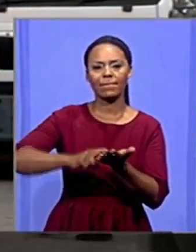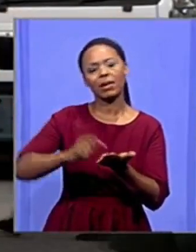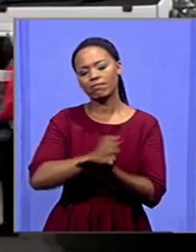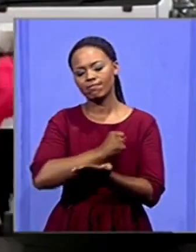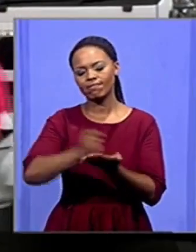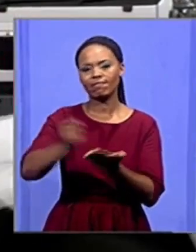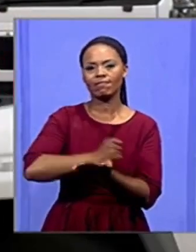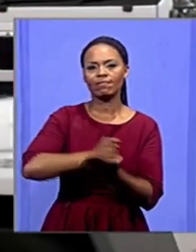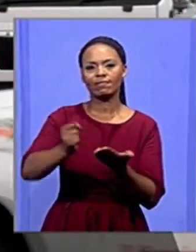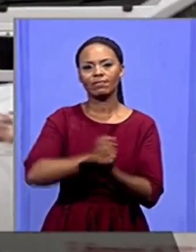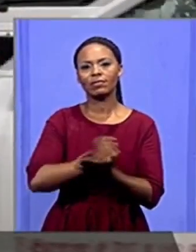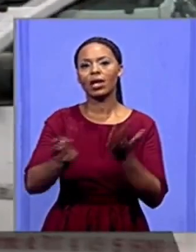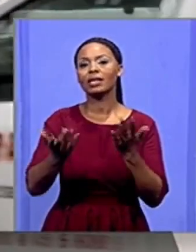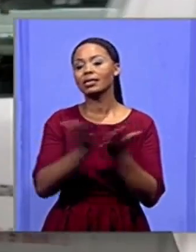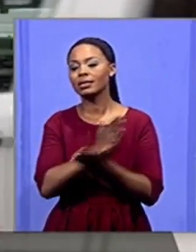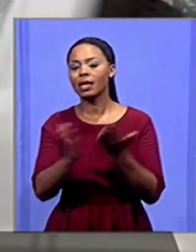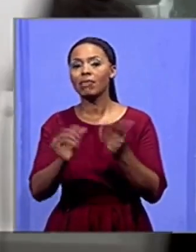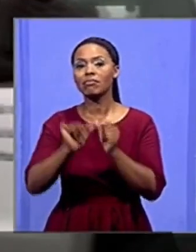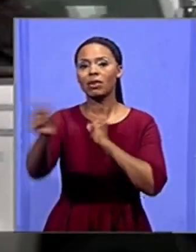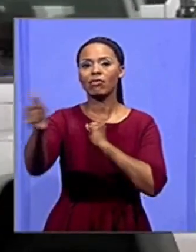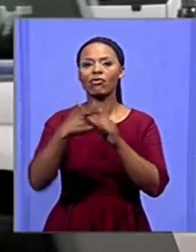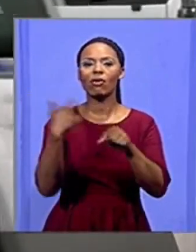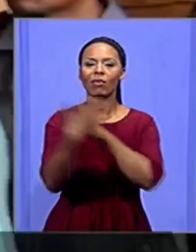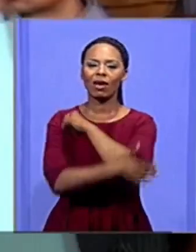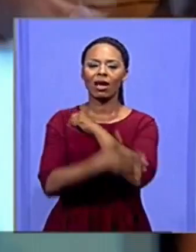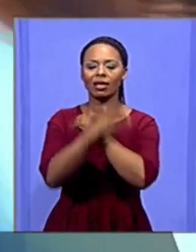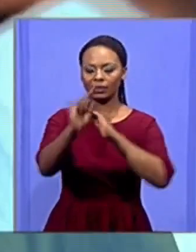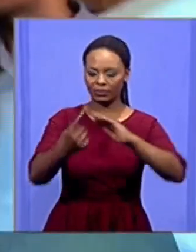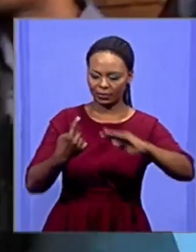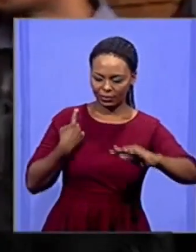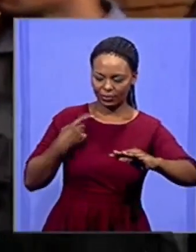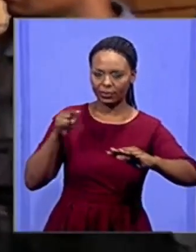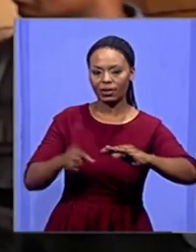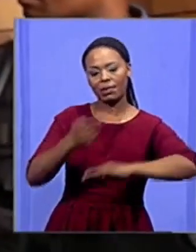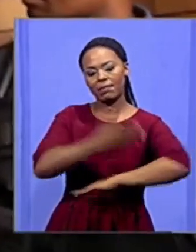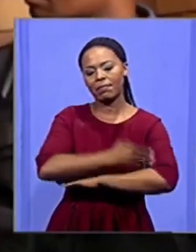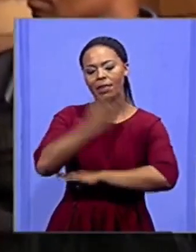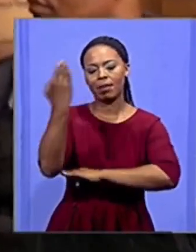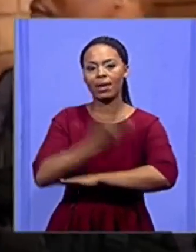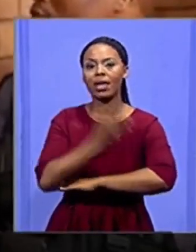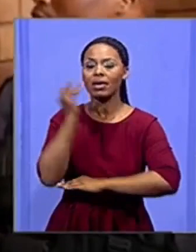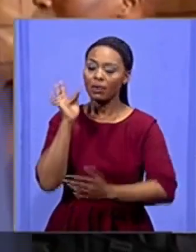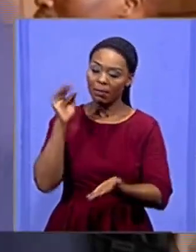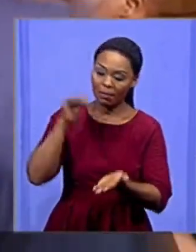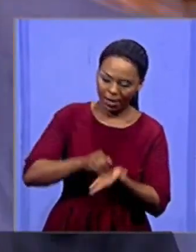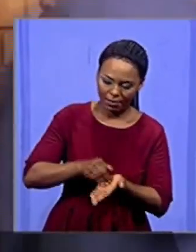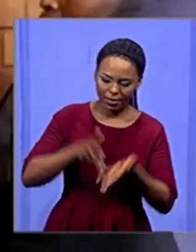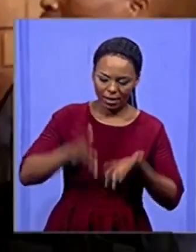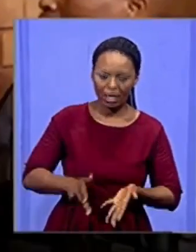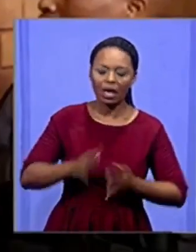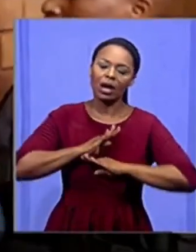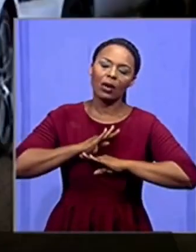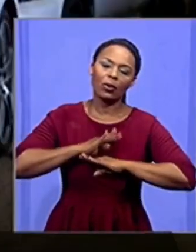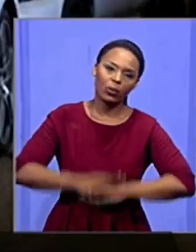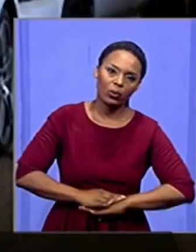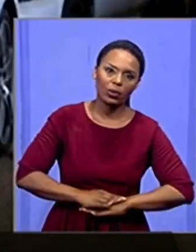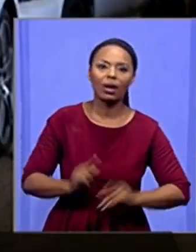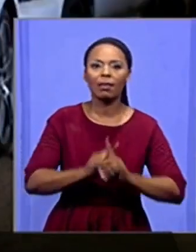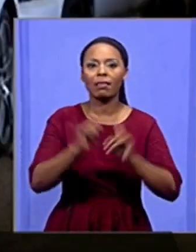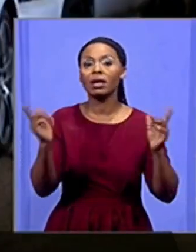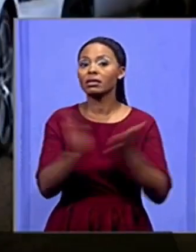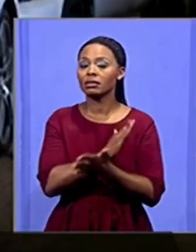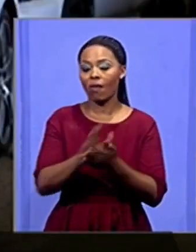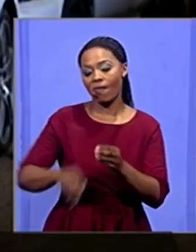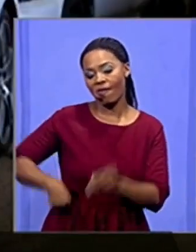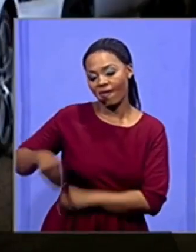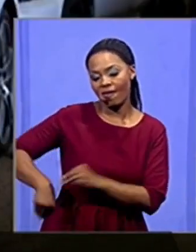ba tšhabago dinageng tša bona le ke lefelo leo le tlišago khutšo le lethabo go bona. E fela mafelo a melwane a na le go tlala gape ka bosenyi